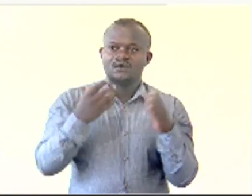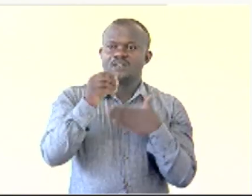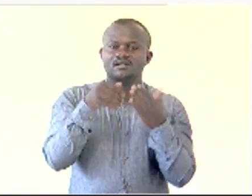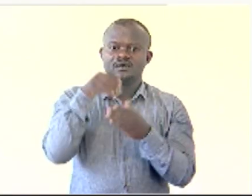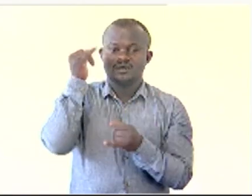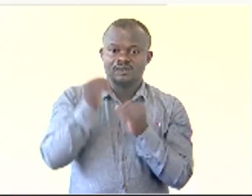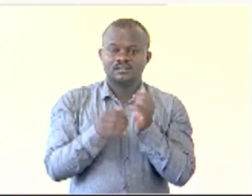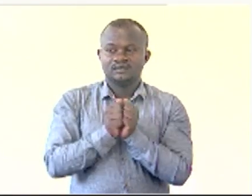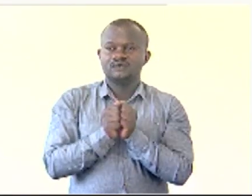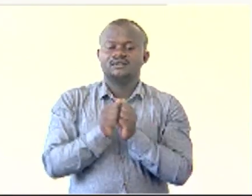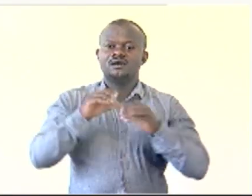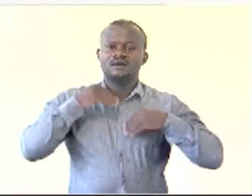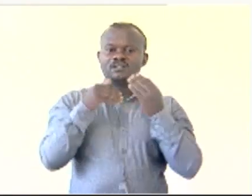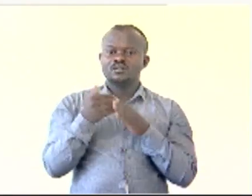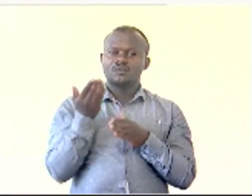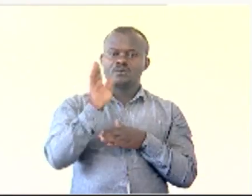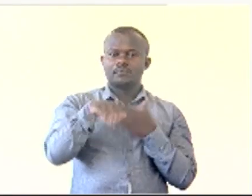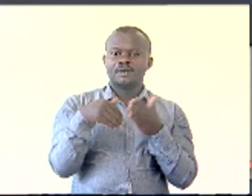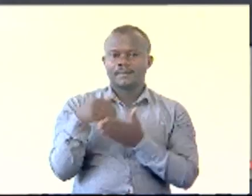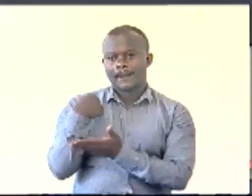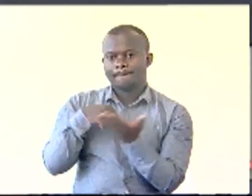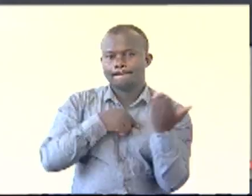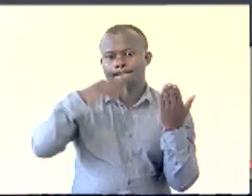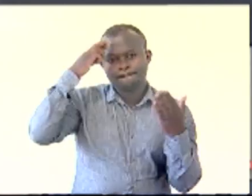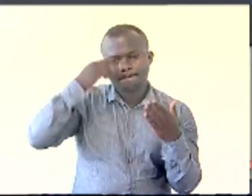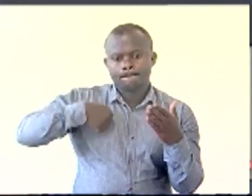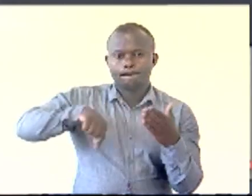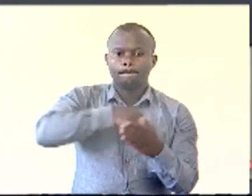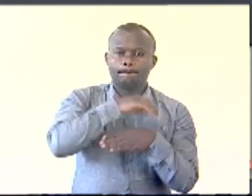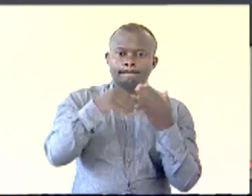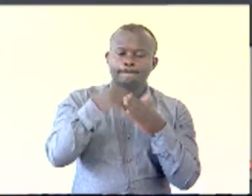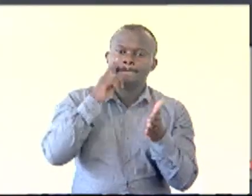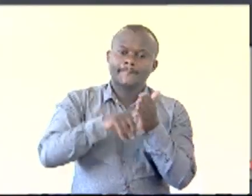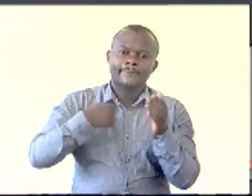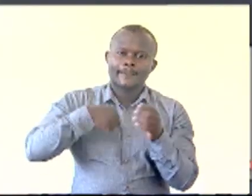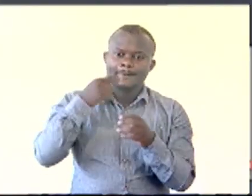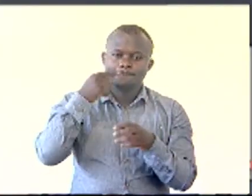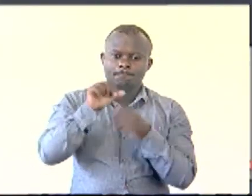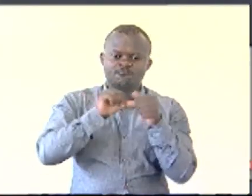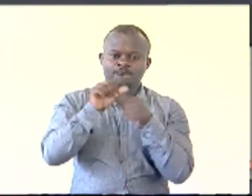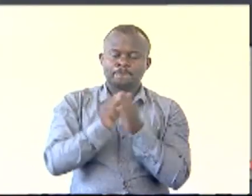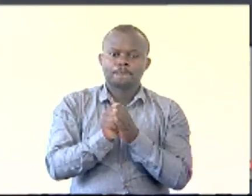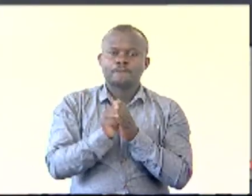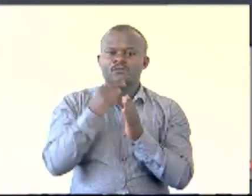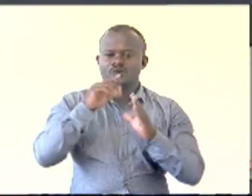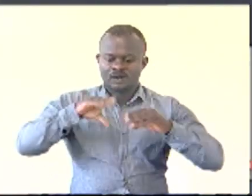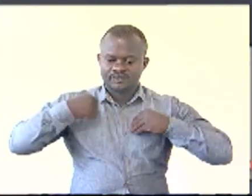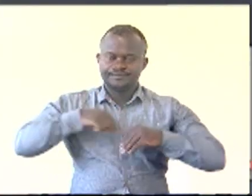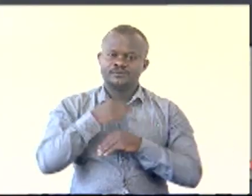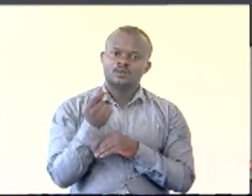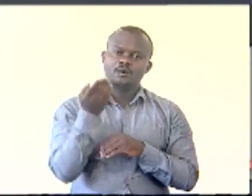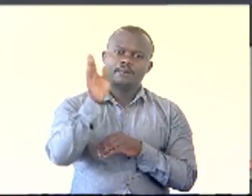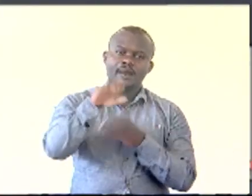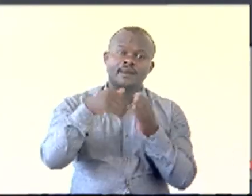the lesson, I would like to go back through and we remind ourselves what we've been talking about. So let's go back and try to